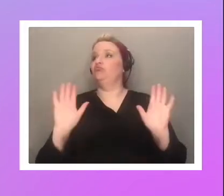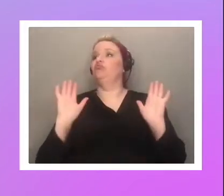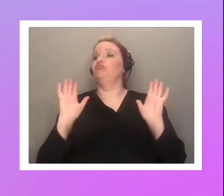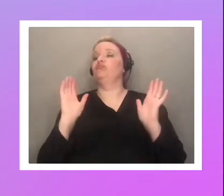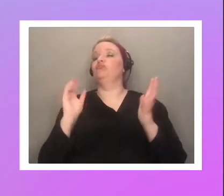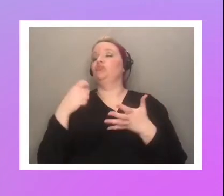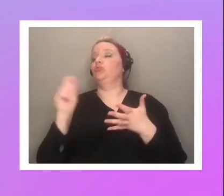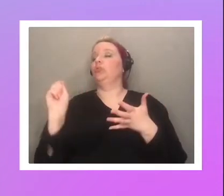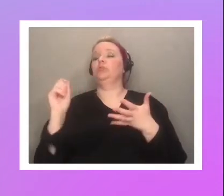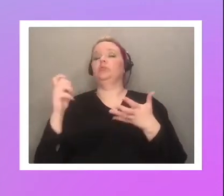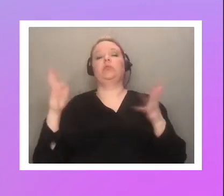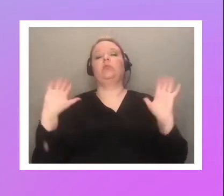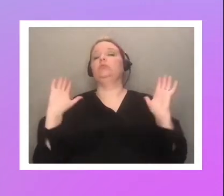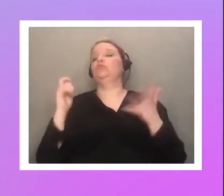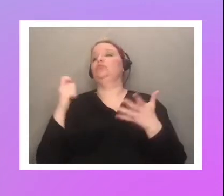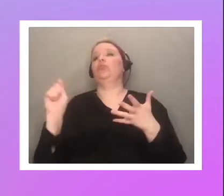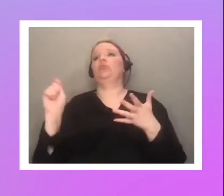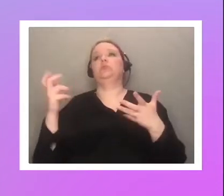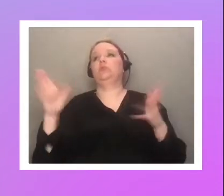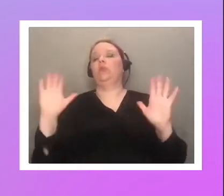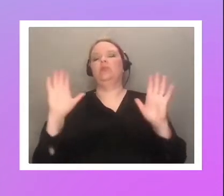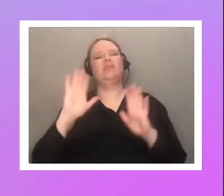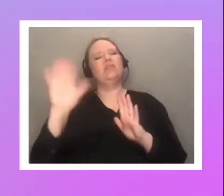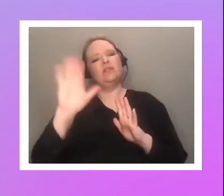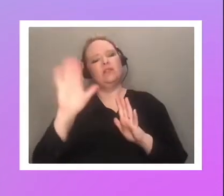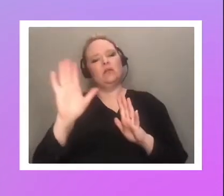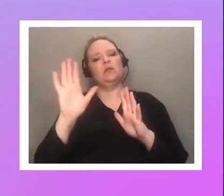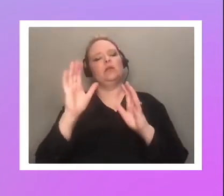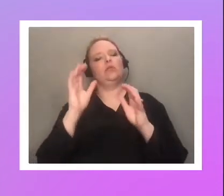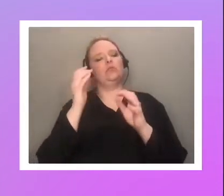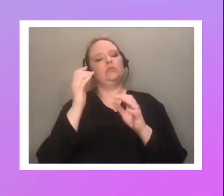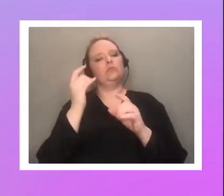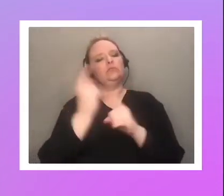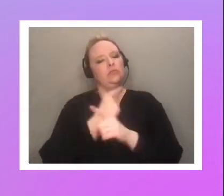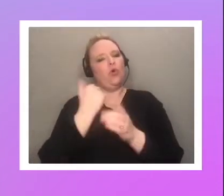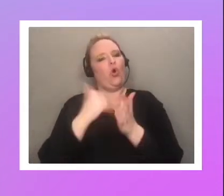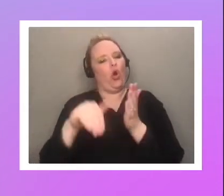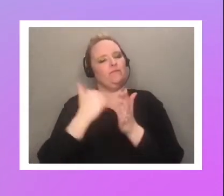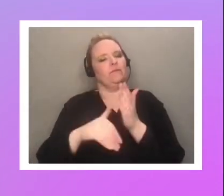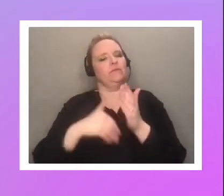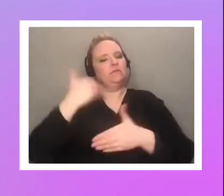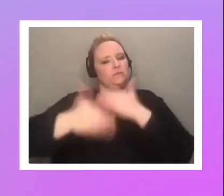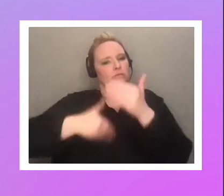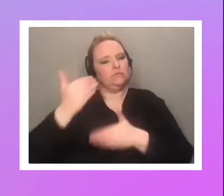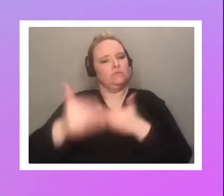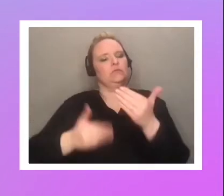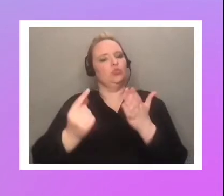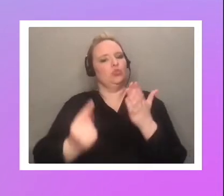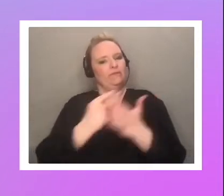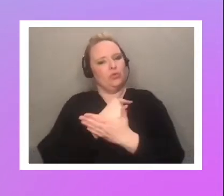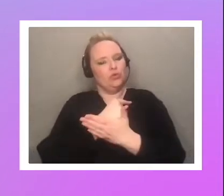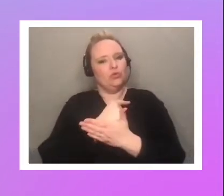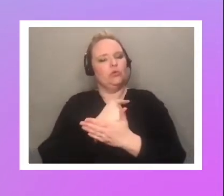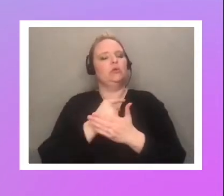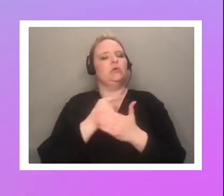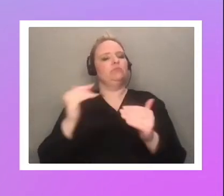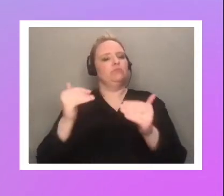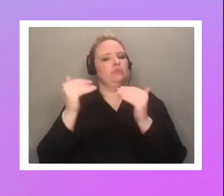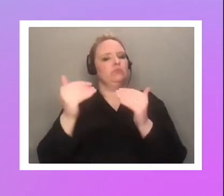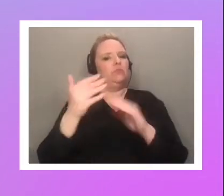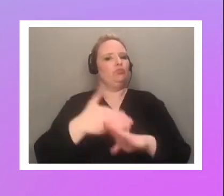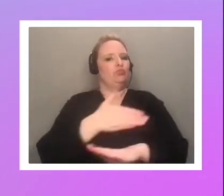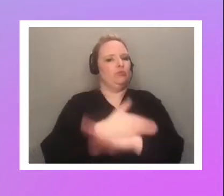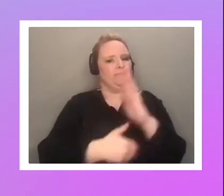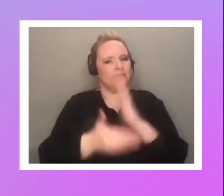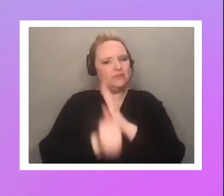did this other thing, but you're using it as a regular review as part of your upskilling of your team, that you're going